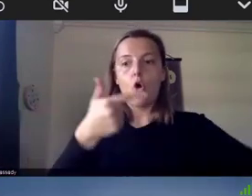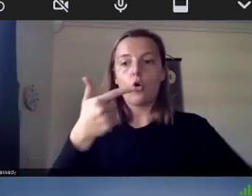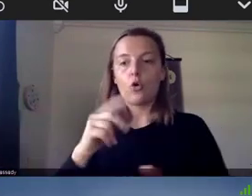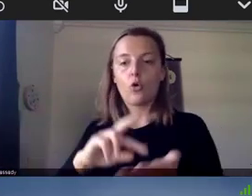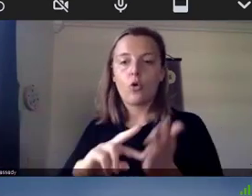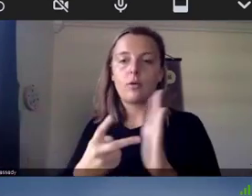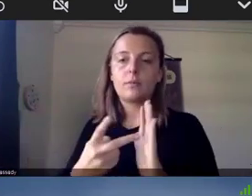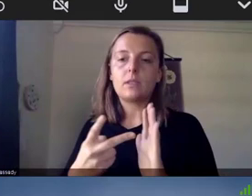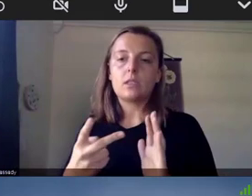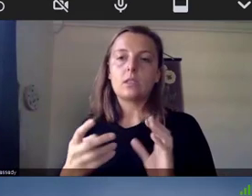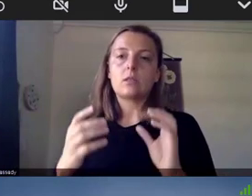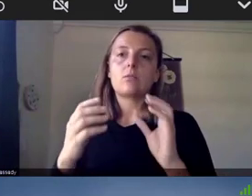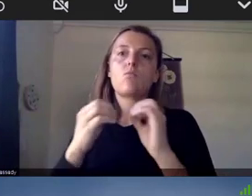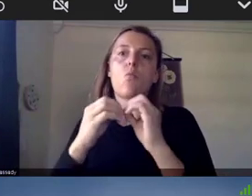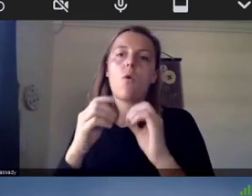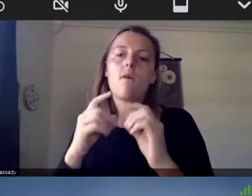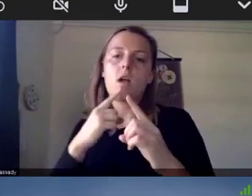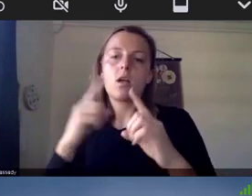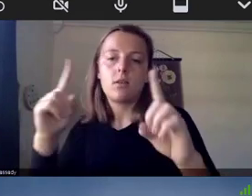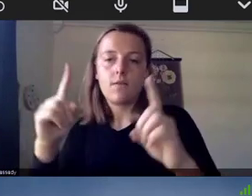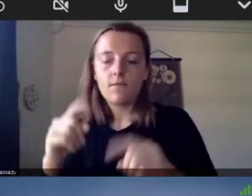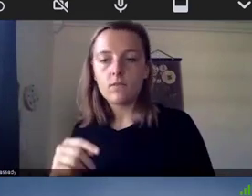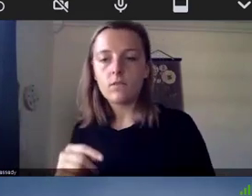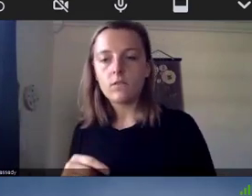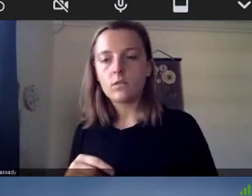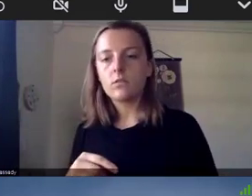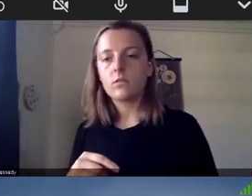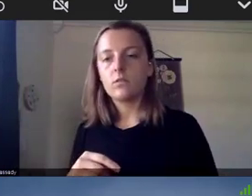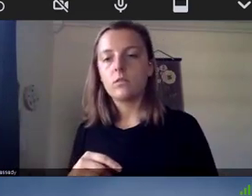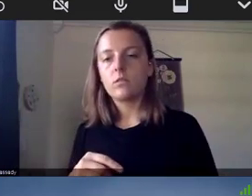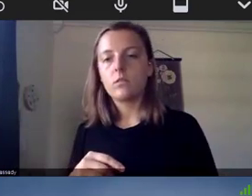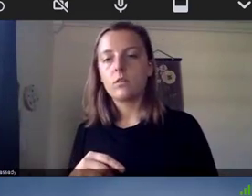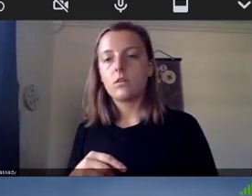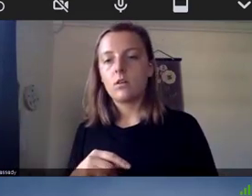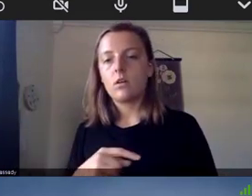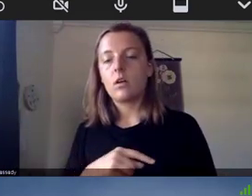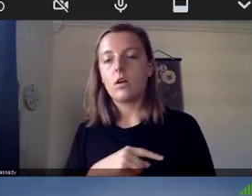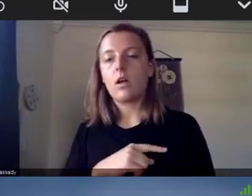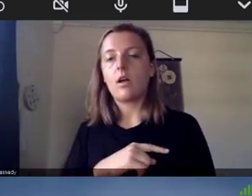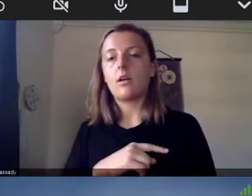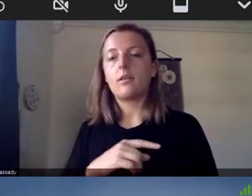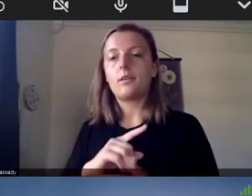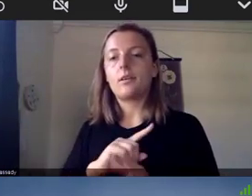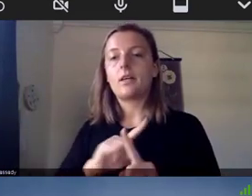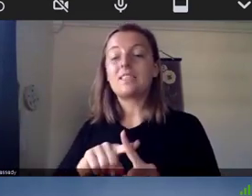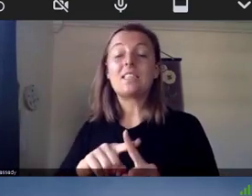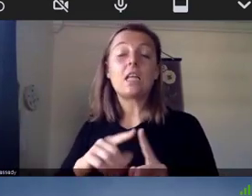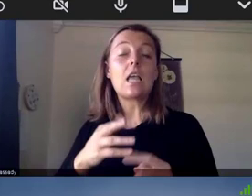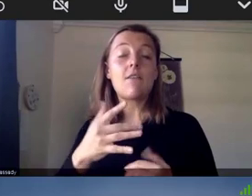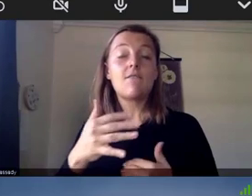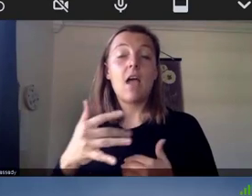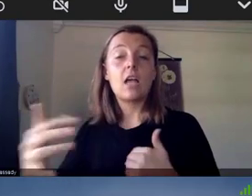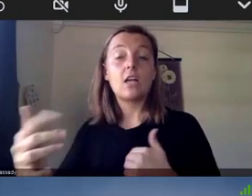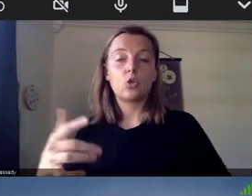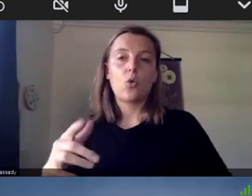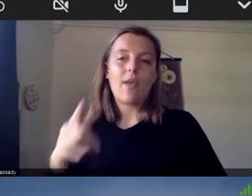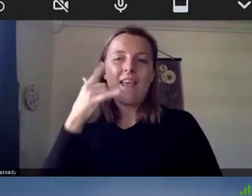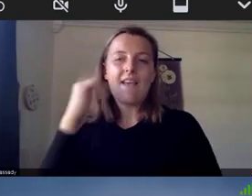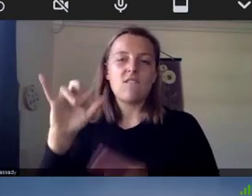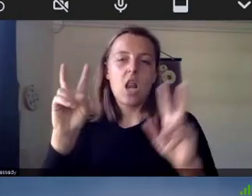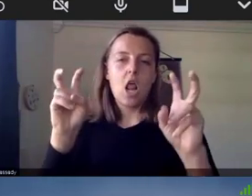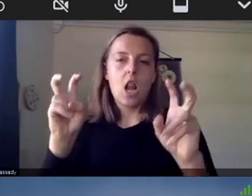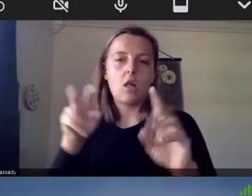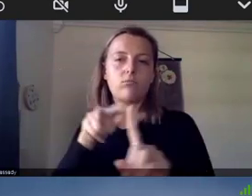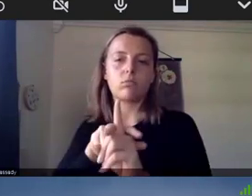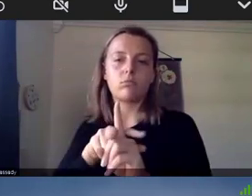until you get to the sort of infinite length fin, right? So the one that transfers more heat is fin two. So if you're